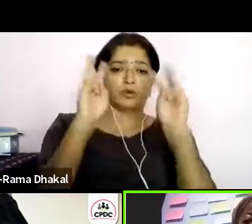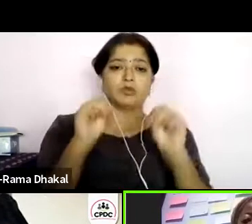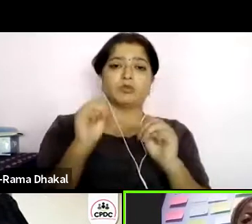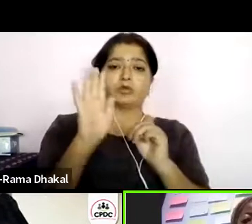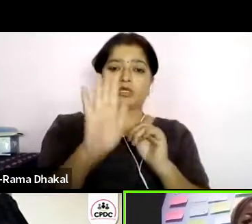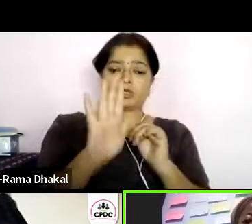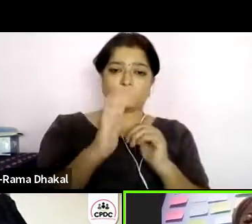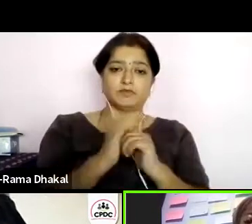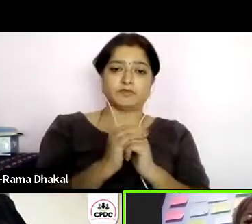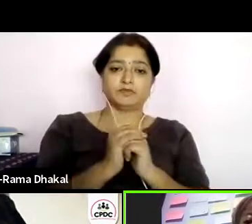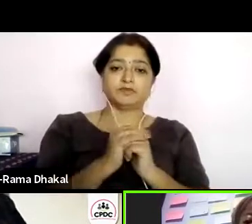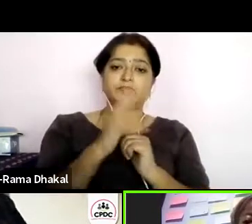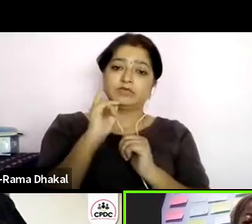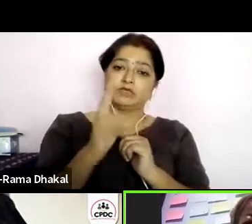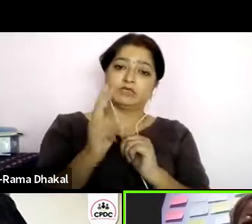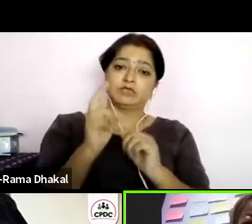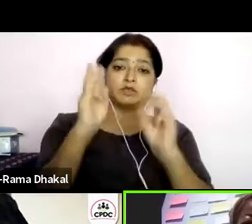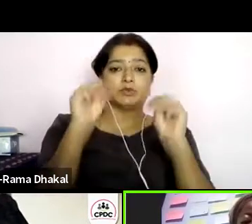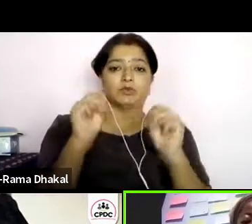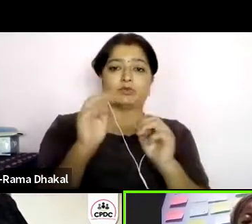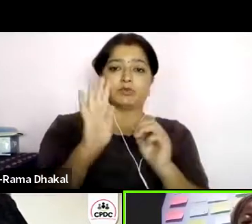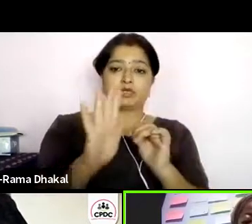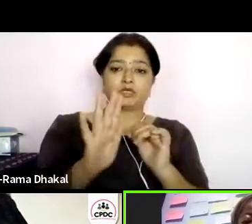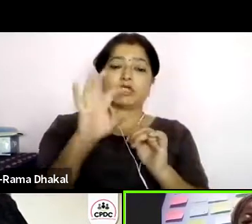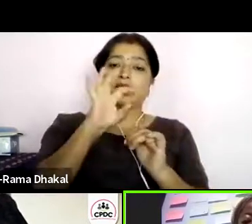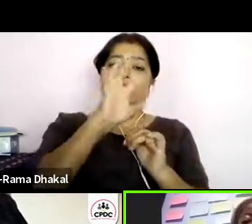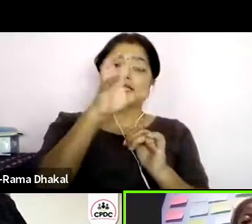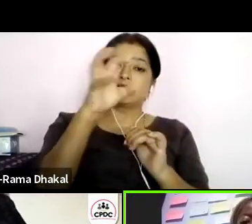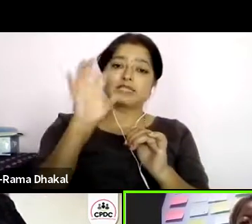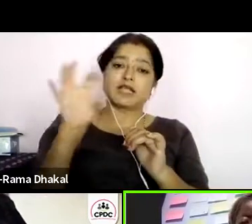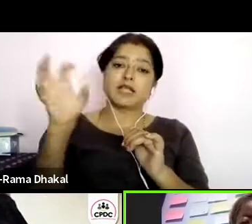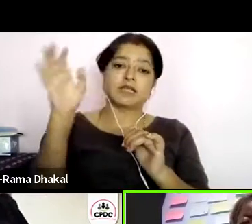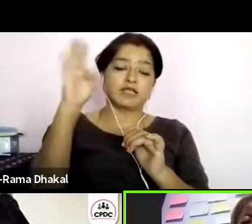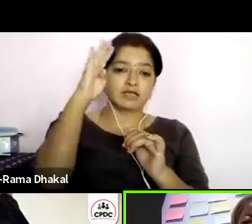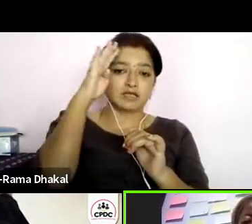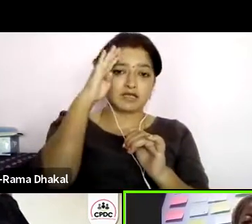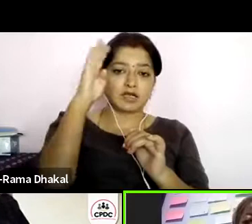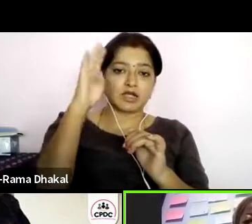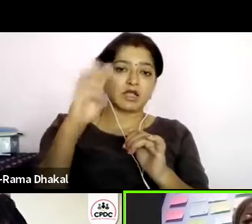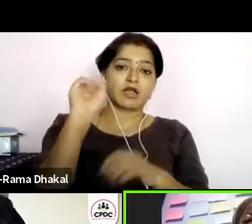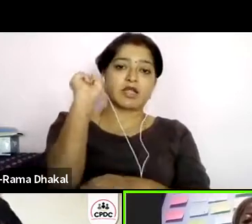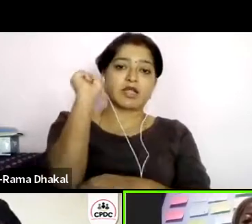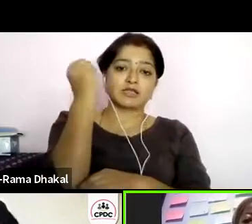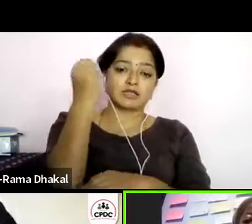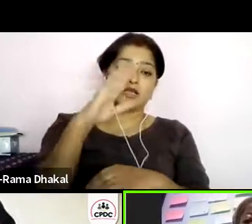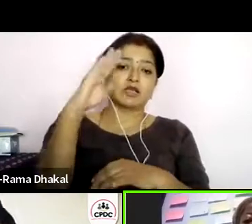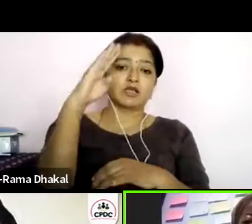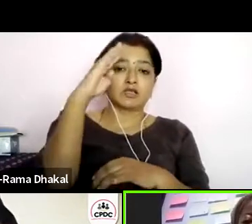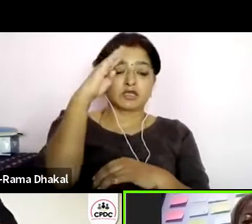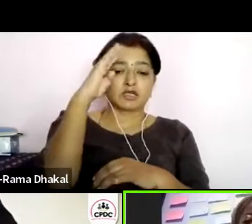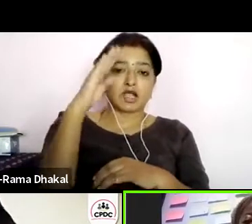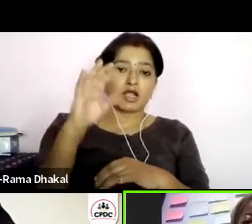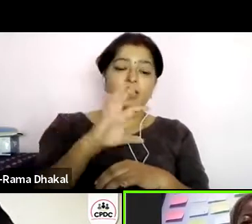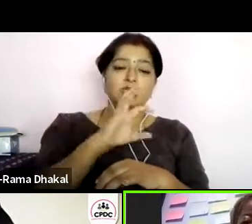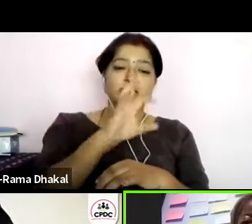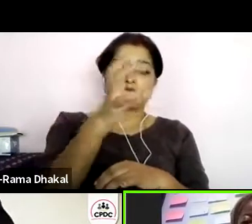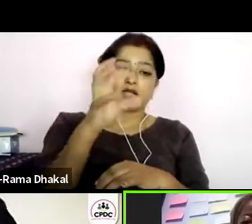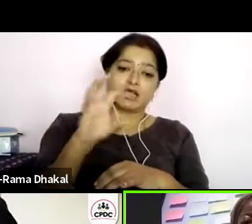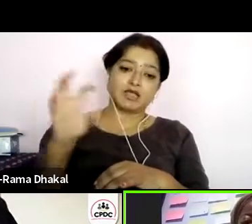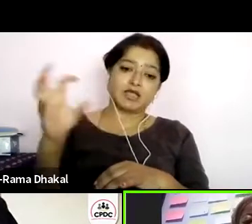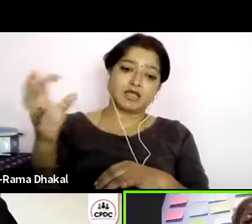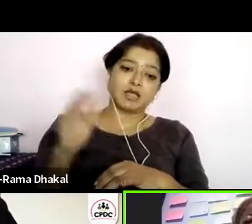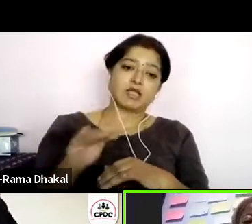comes to decisions that involve the management of their resources. They are the people that are closest to these